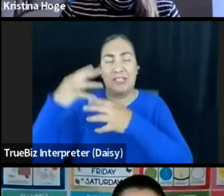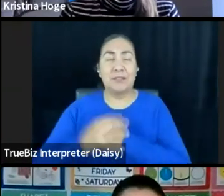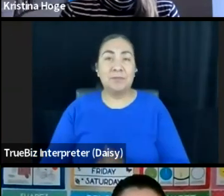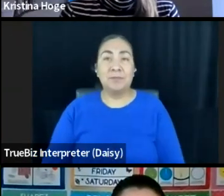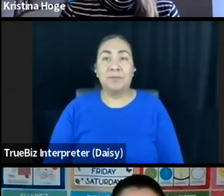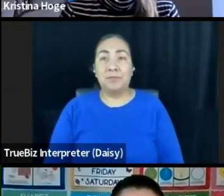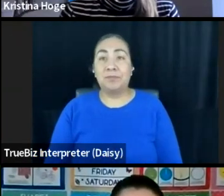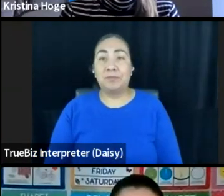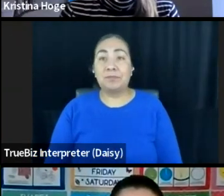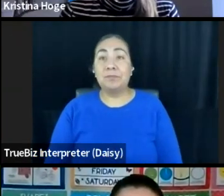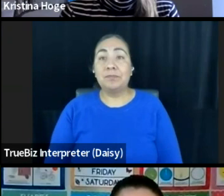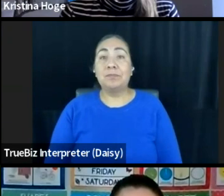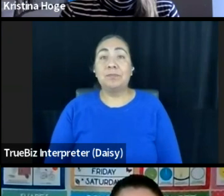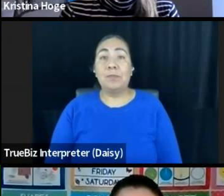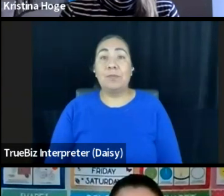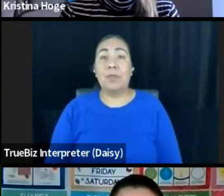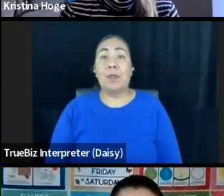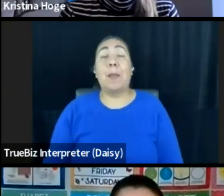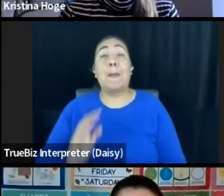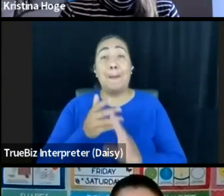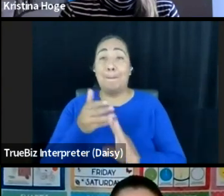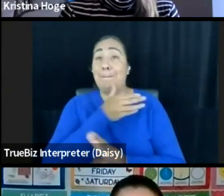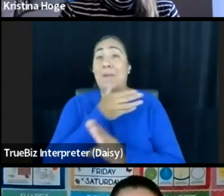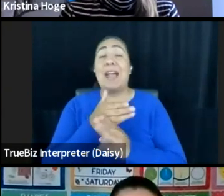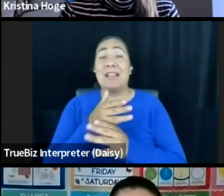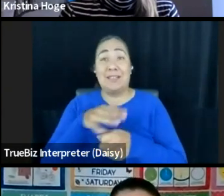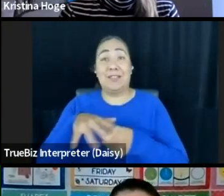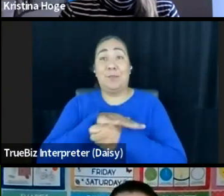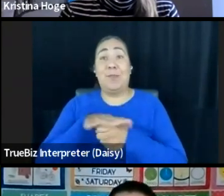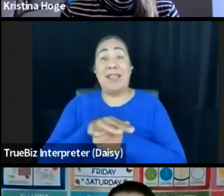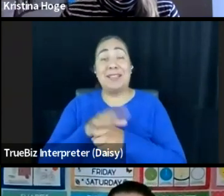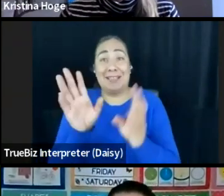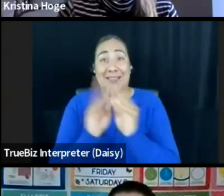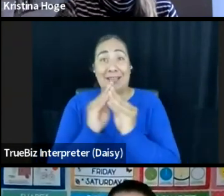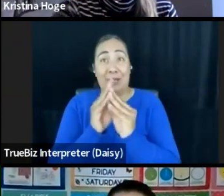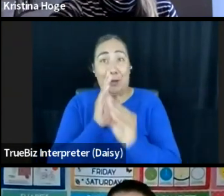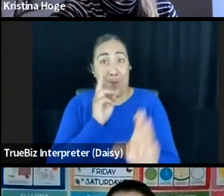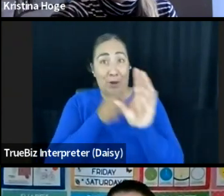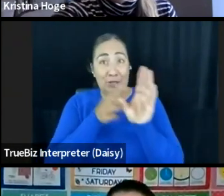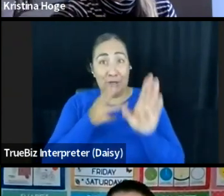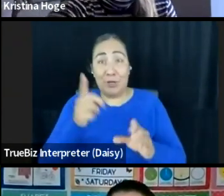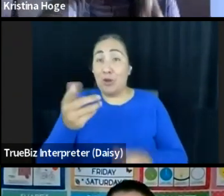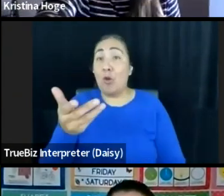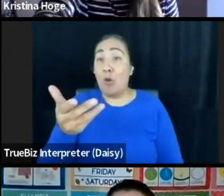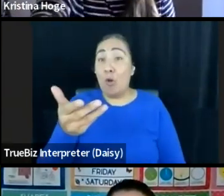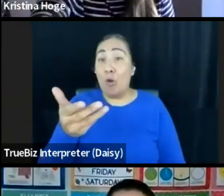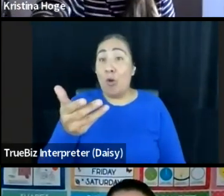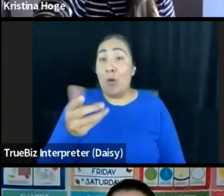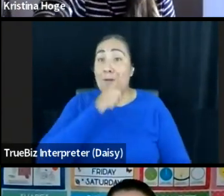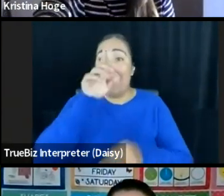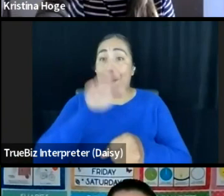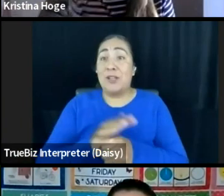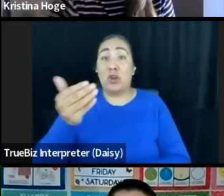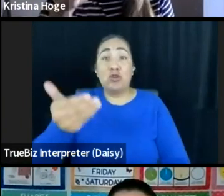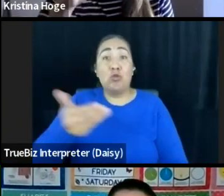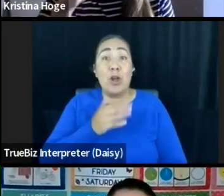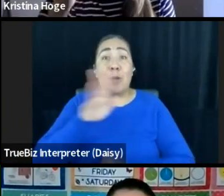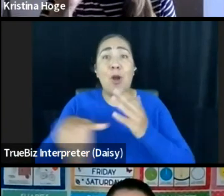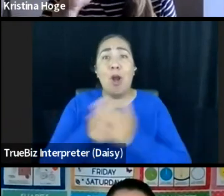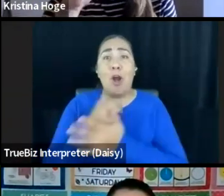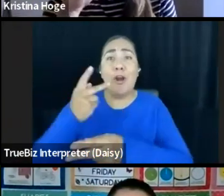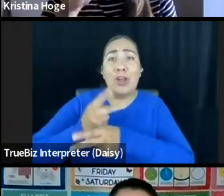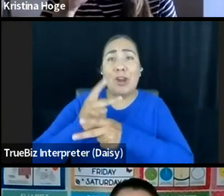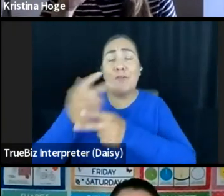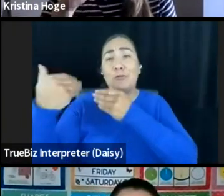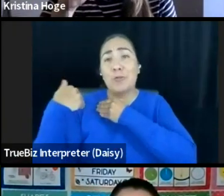In the PAAL space, as a session participant, you commit with us to welcome all caregiving responsibilities and realities in the background